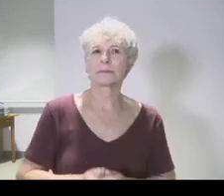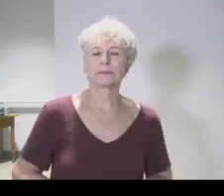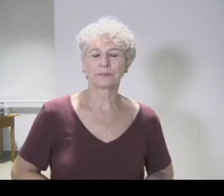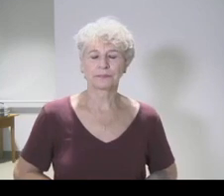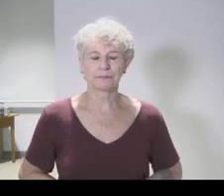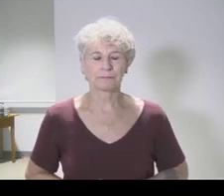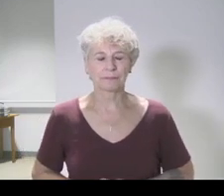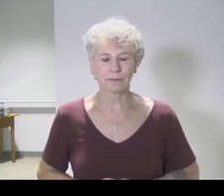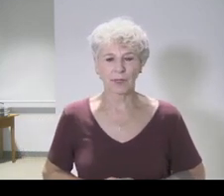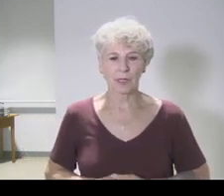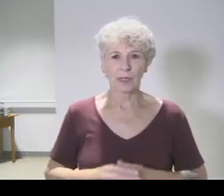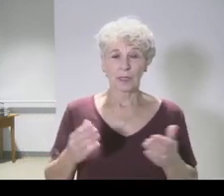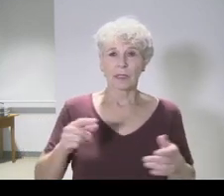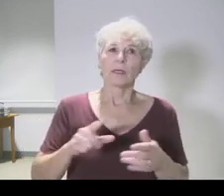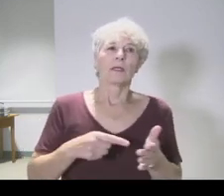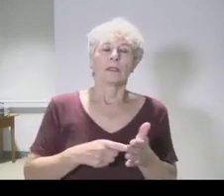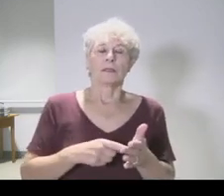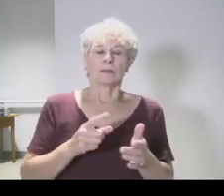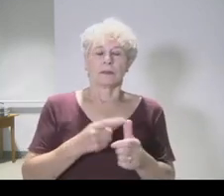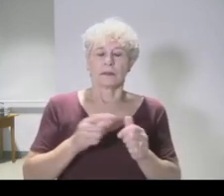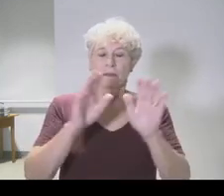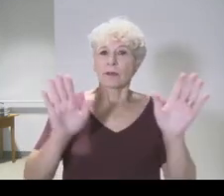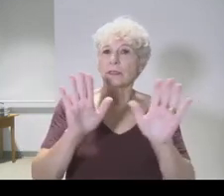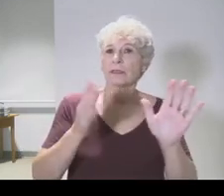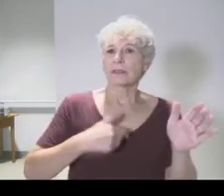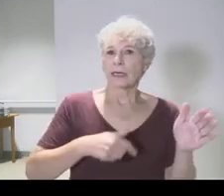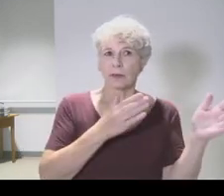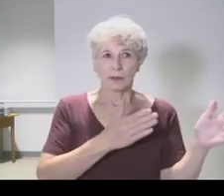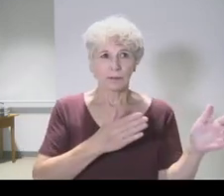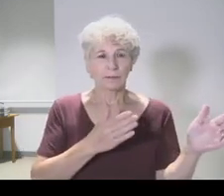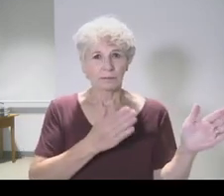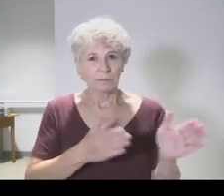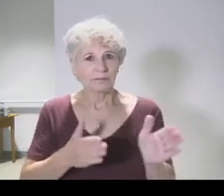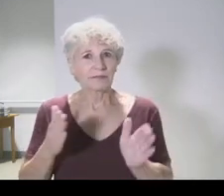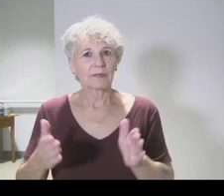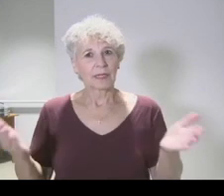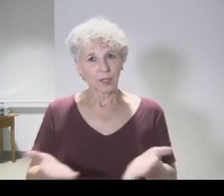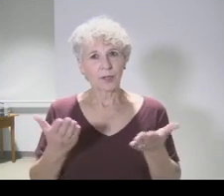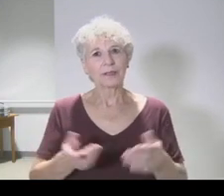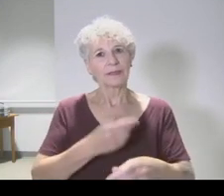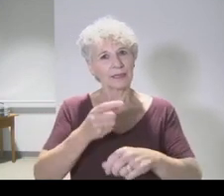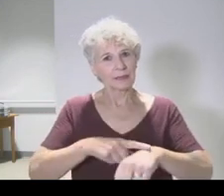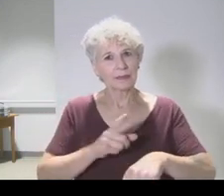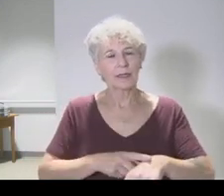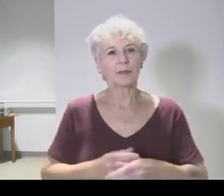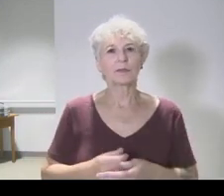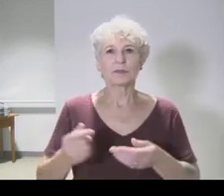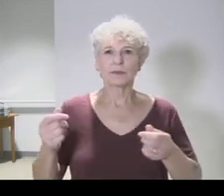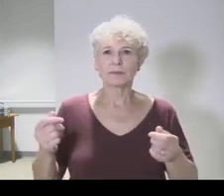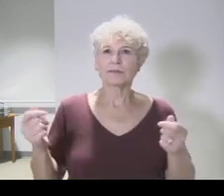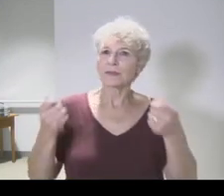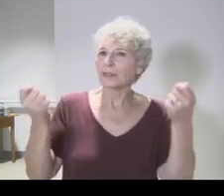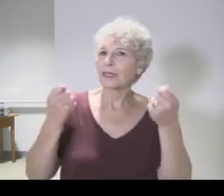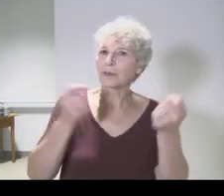It is the first Sunday of the month, and it is our routine here at Grace to take time in our service to celebrate